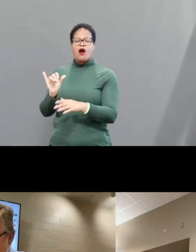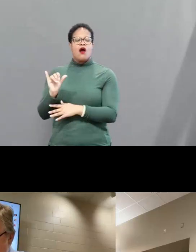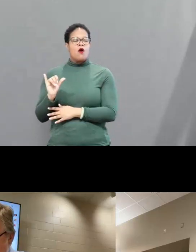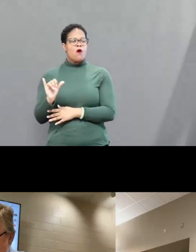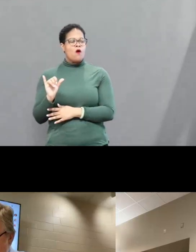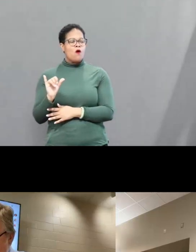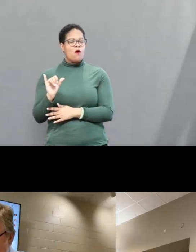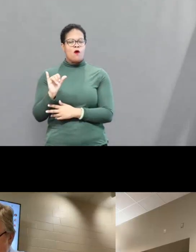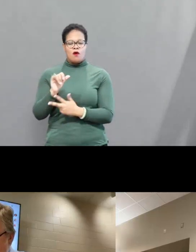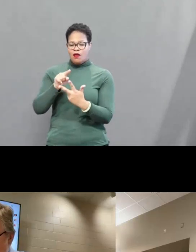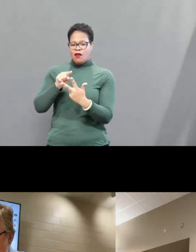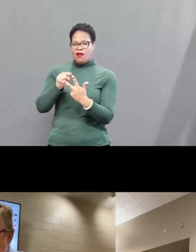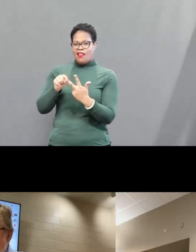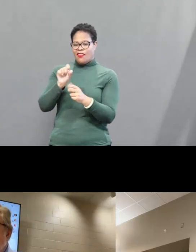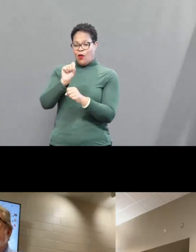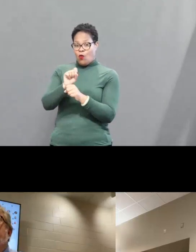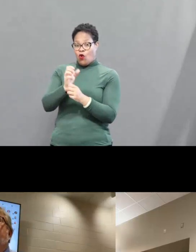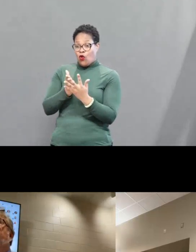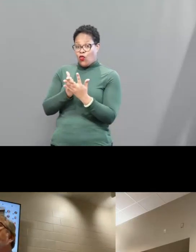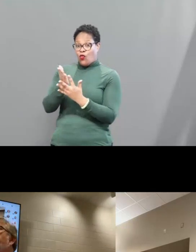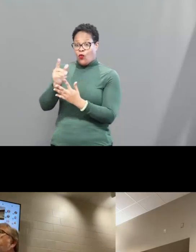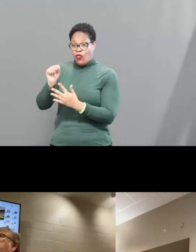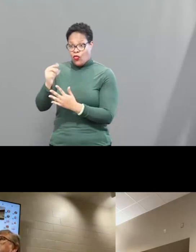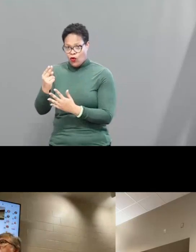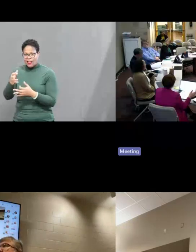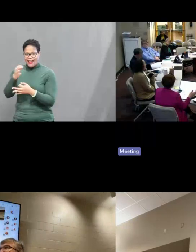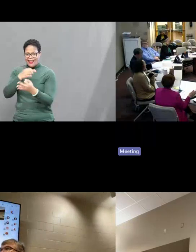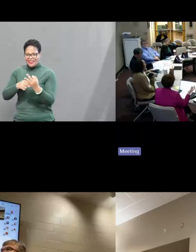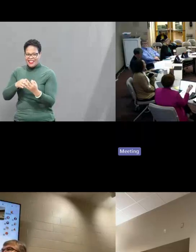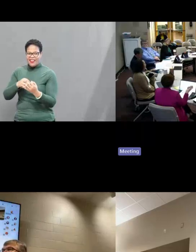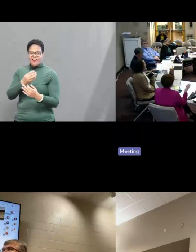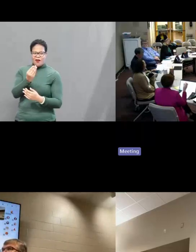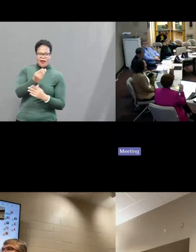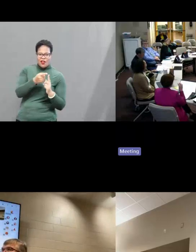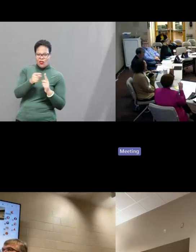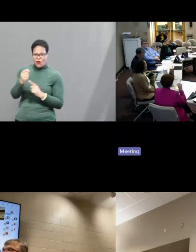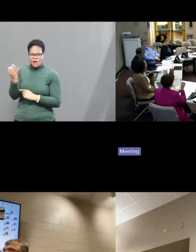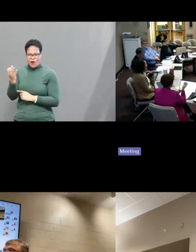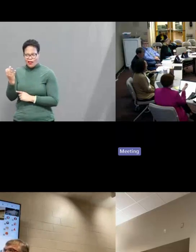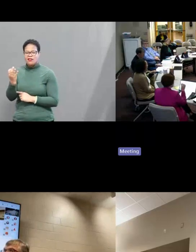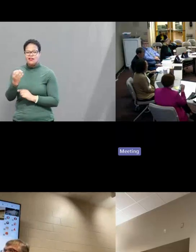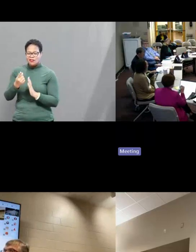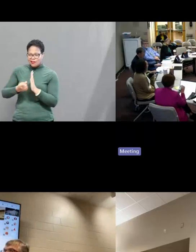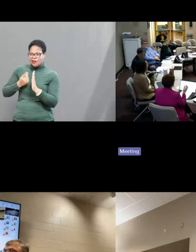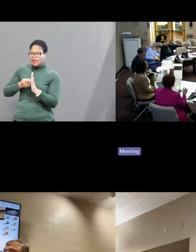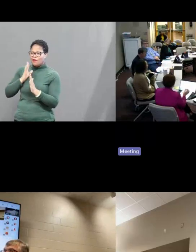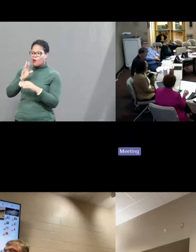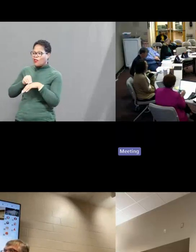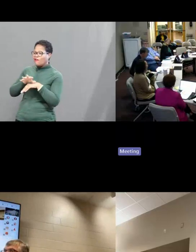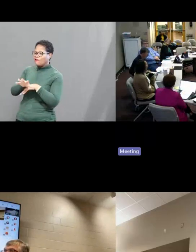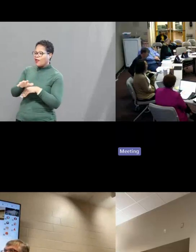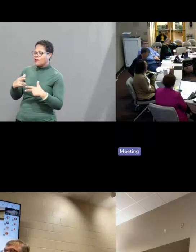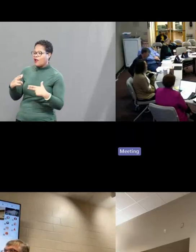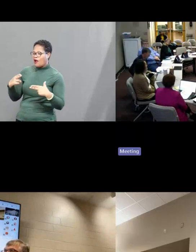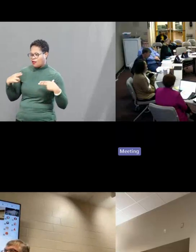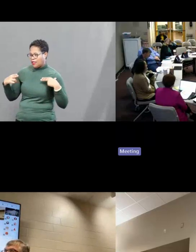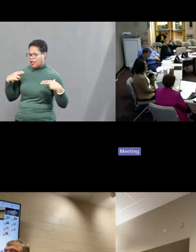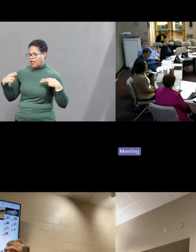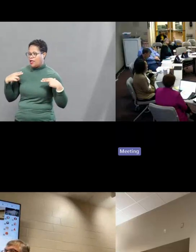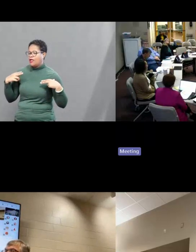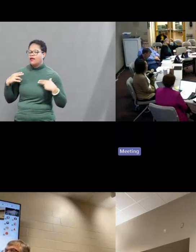And they work through Thursday as opposed to Monday through Friday. So sometimes that'll affect a holiday.